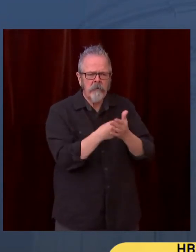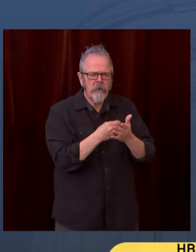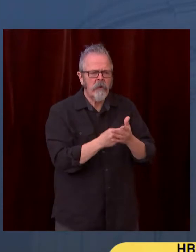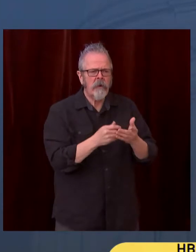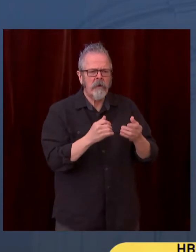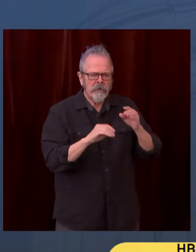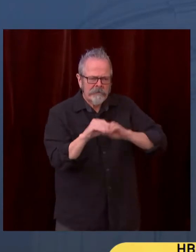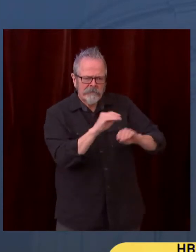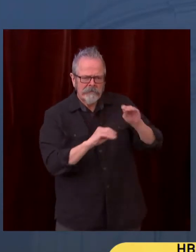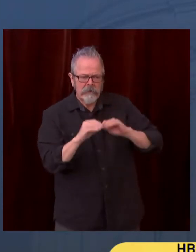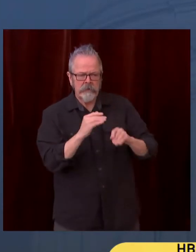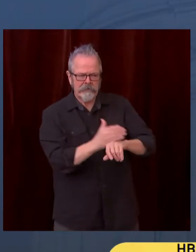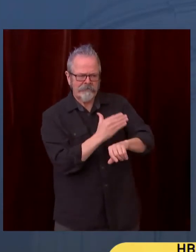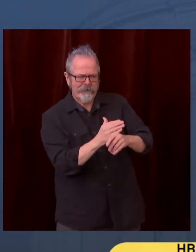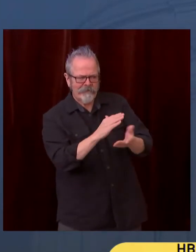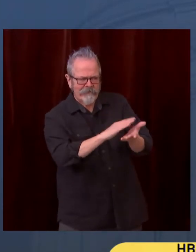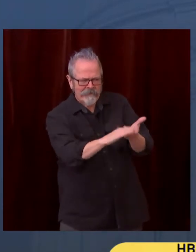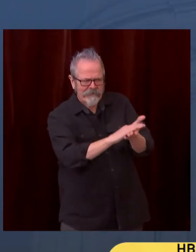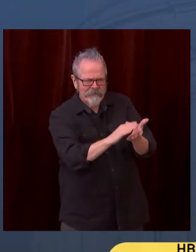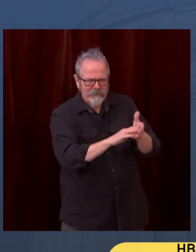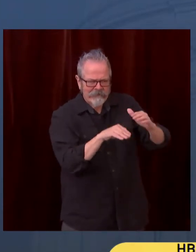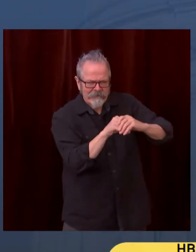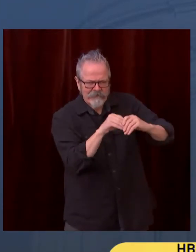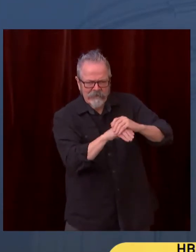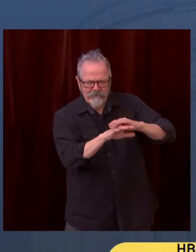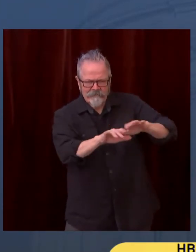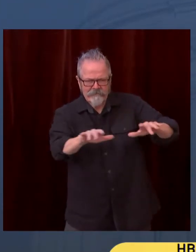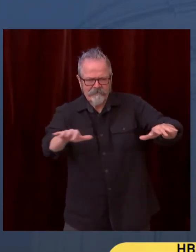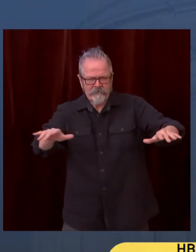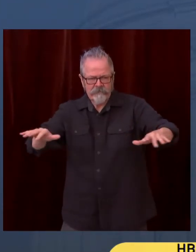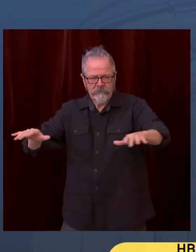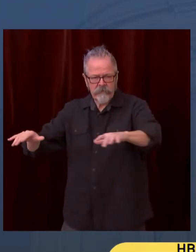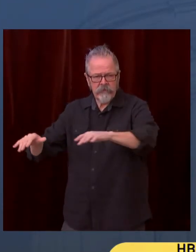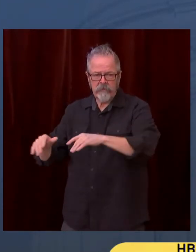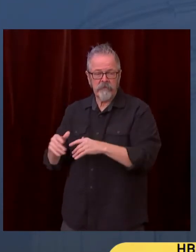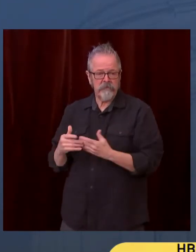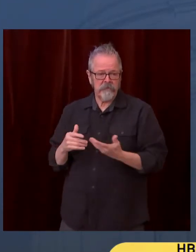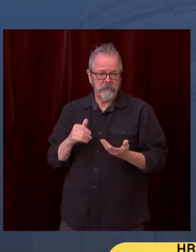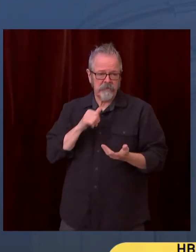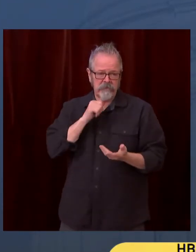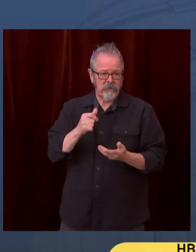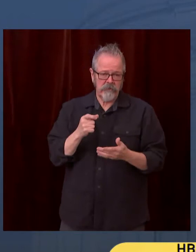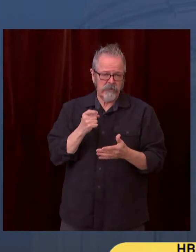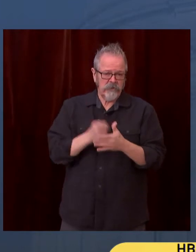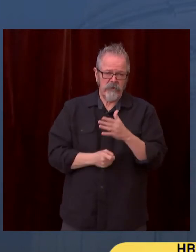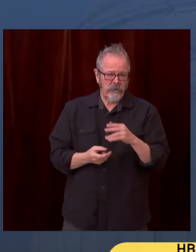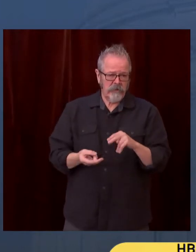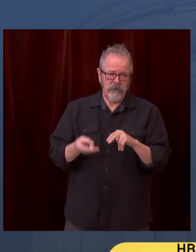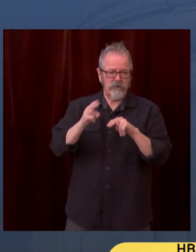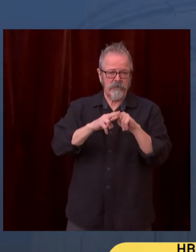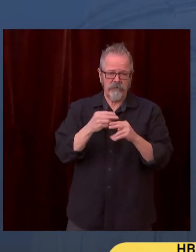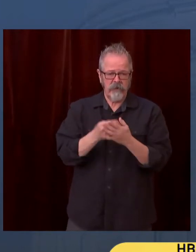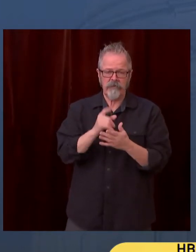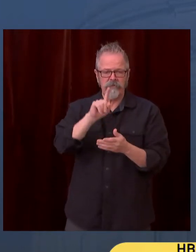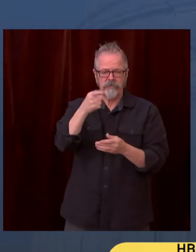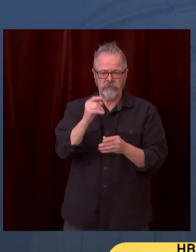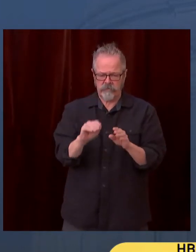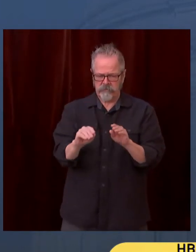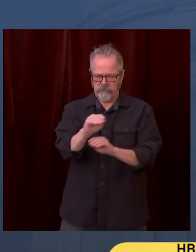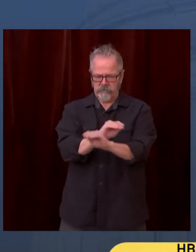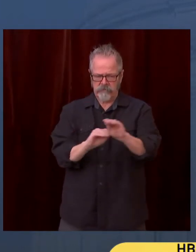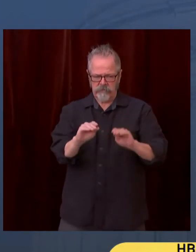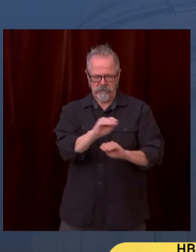leadership as we navigate this healthcare crisis. And with that, I am signing House Bill